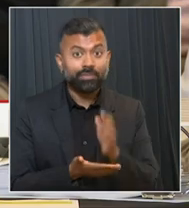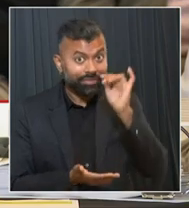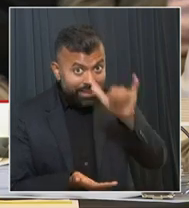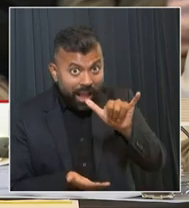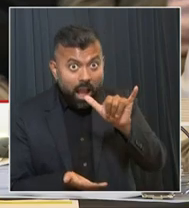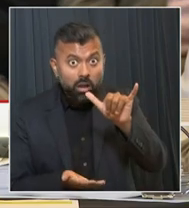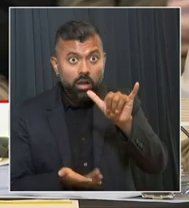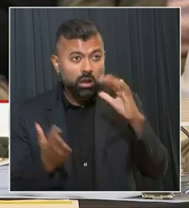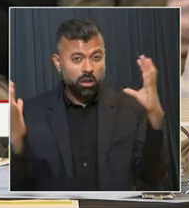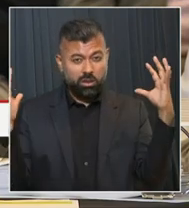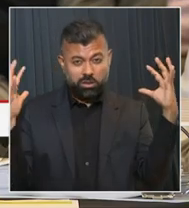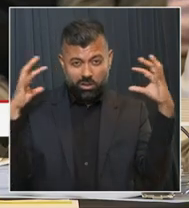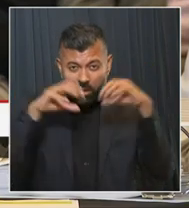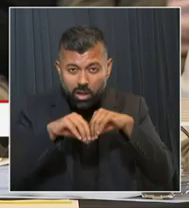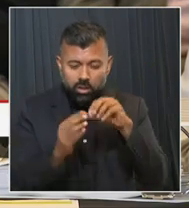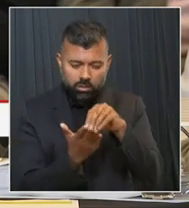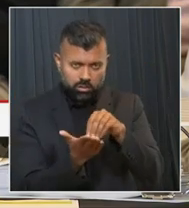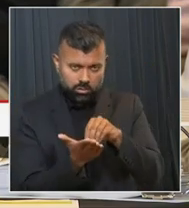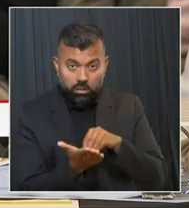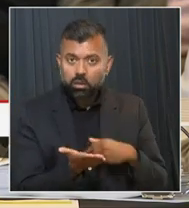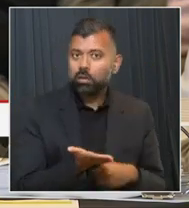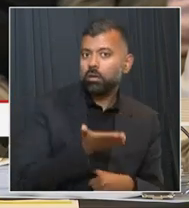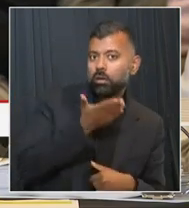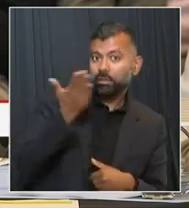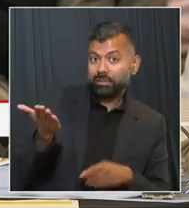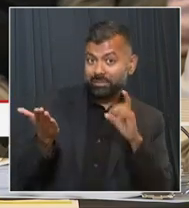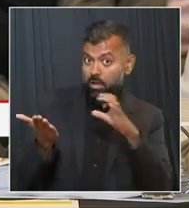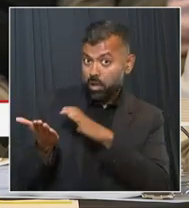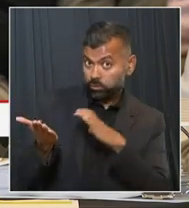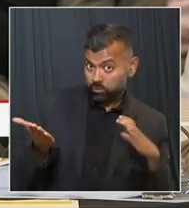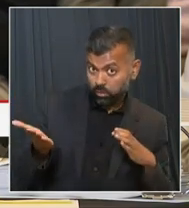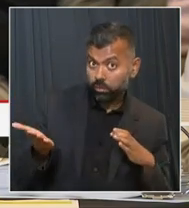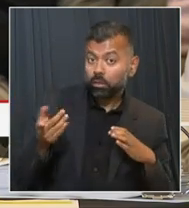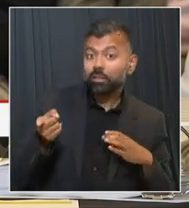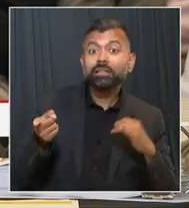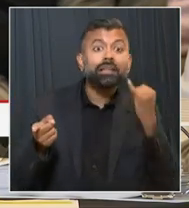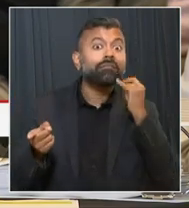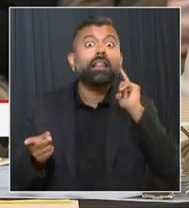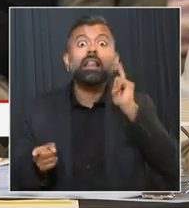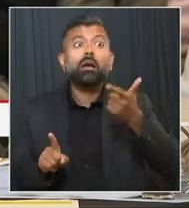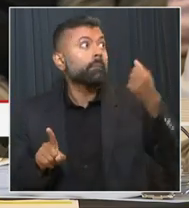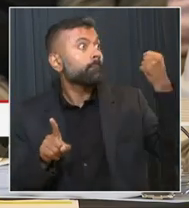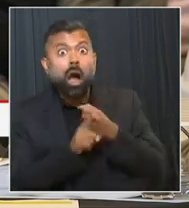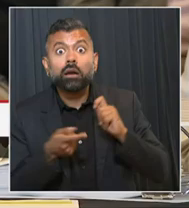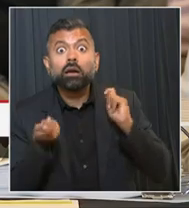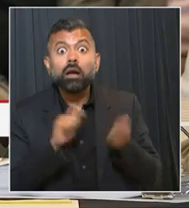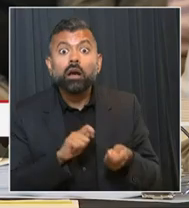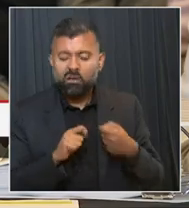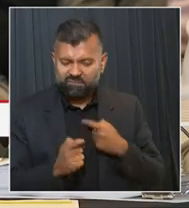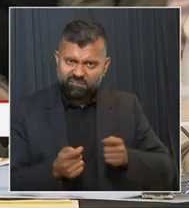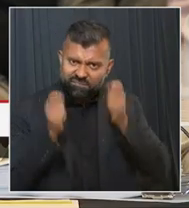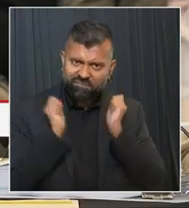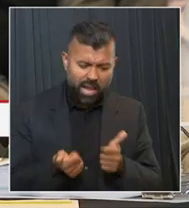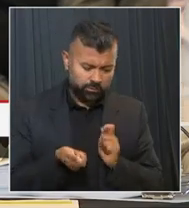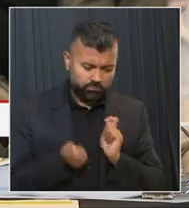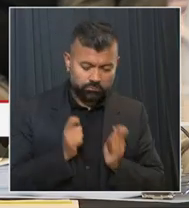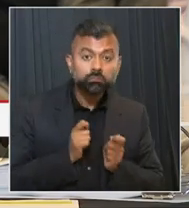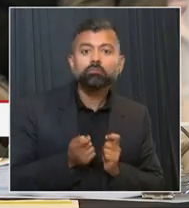to our budget throughout the year, that would be something that I propose to the council.